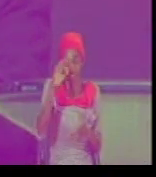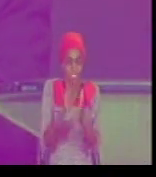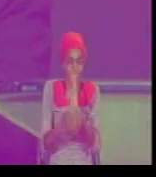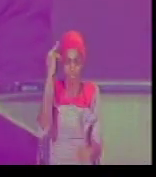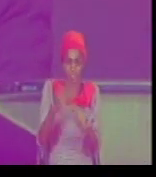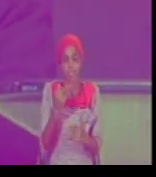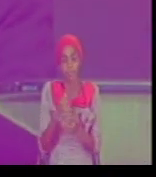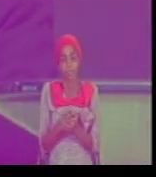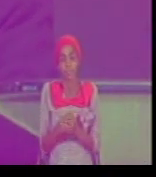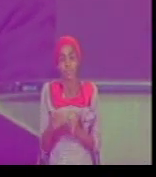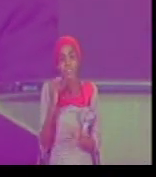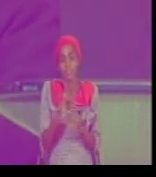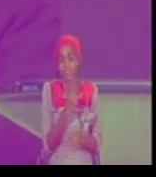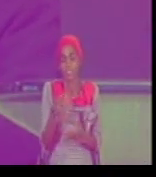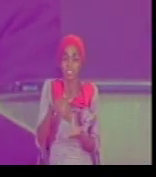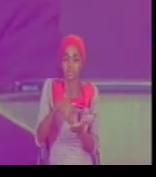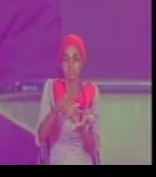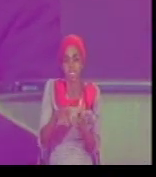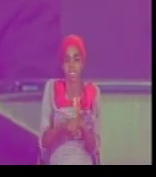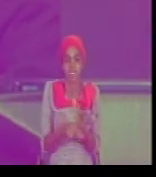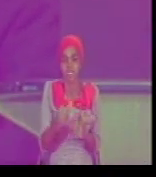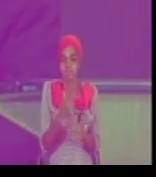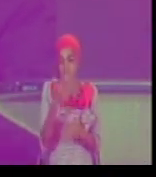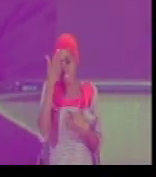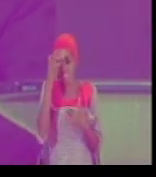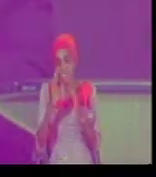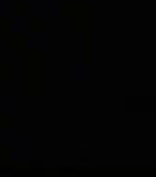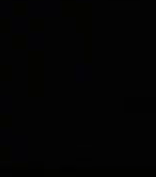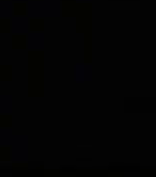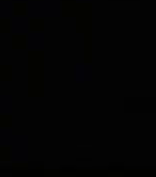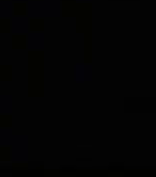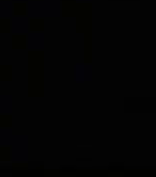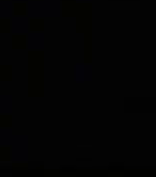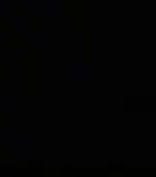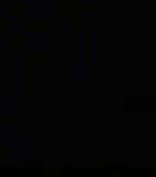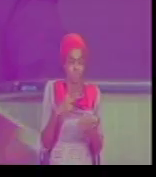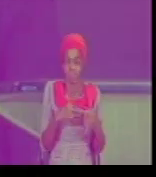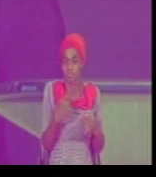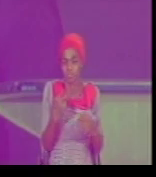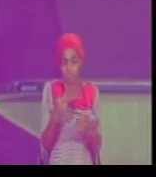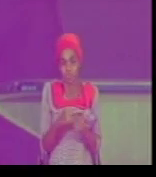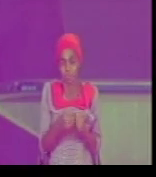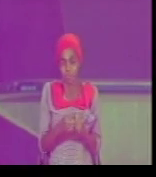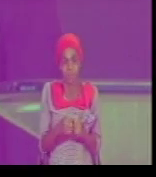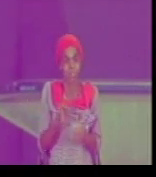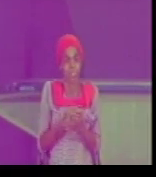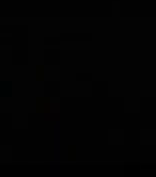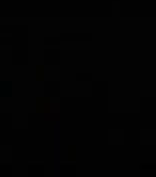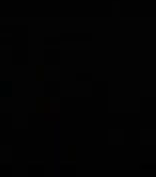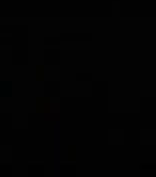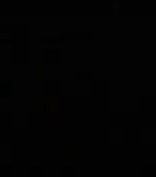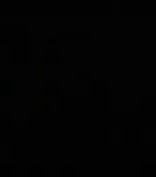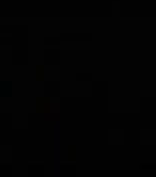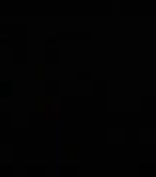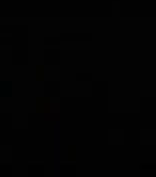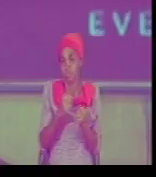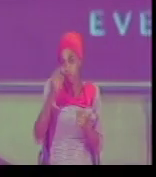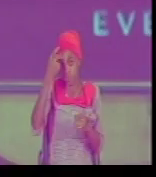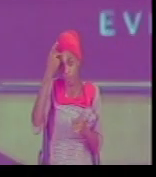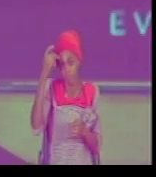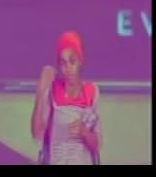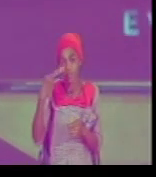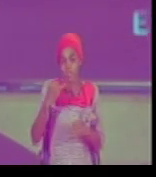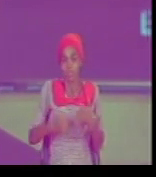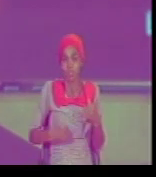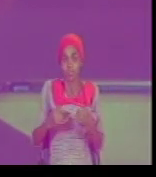Any weakness, any sickness, any infirmity is going to stop the purpose of your choice today. They come out